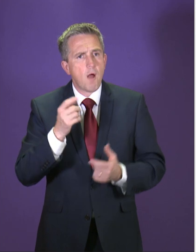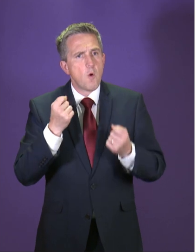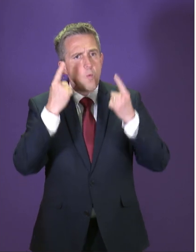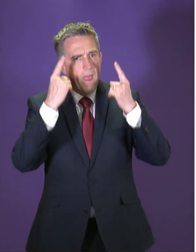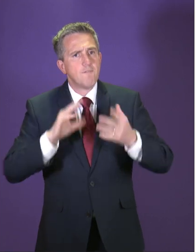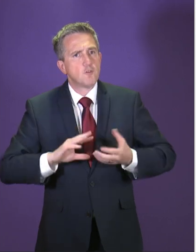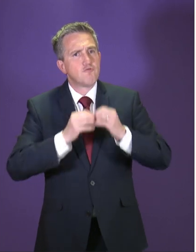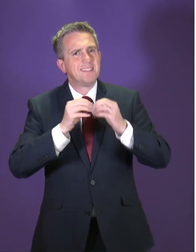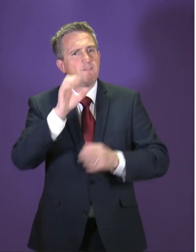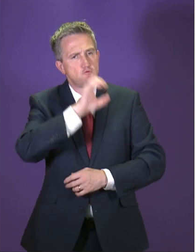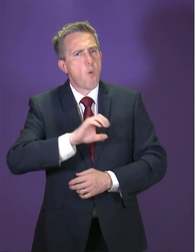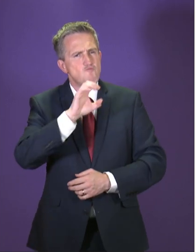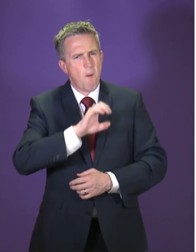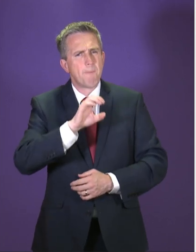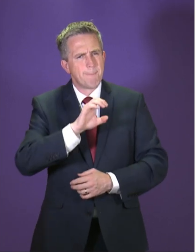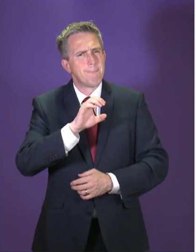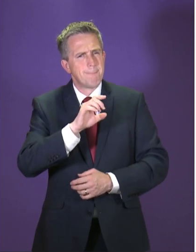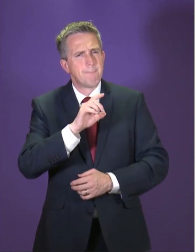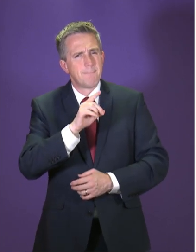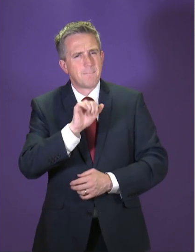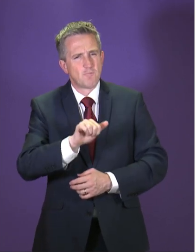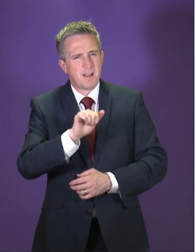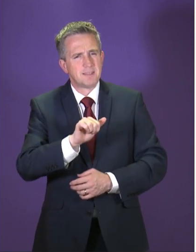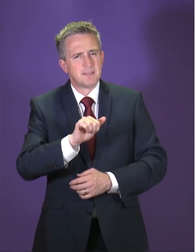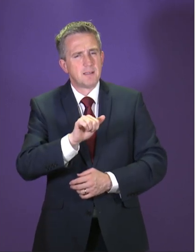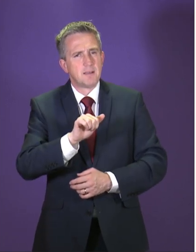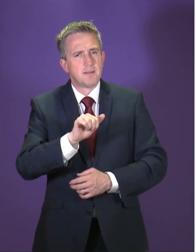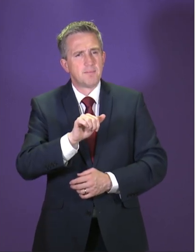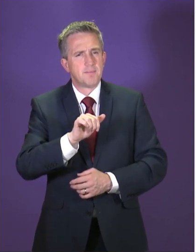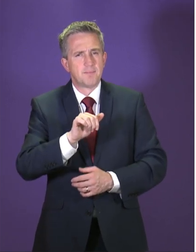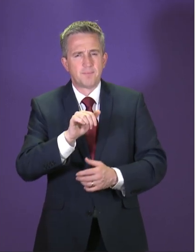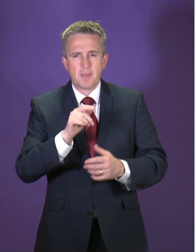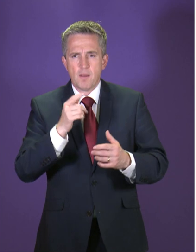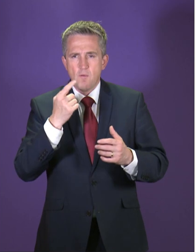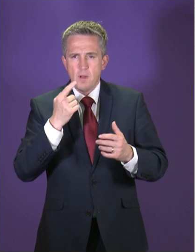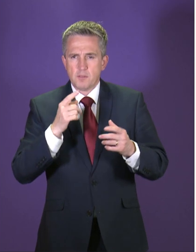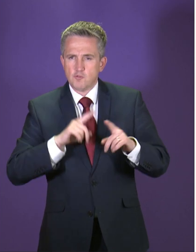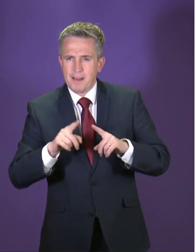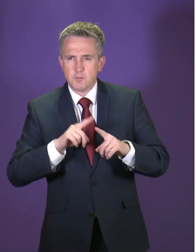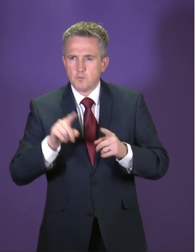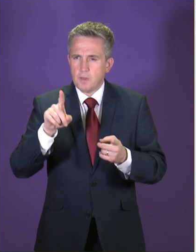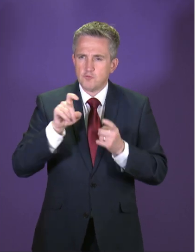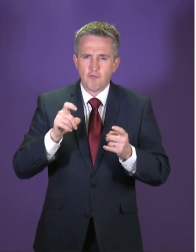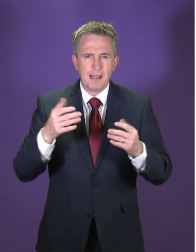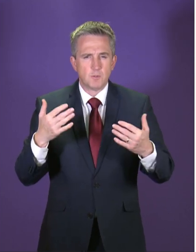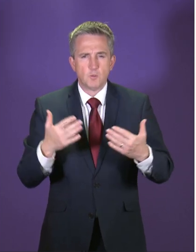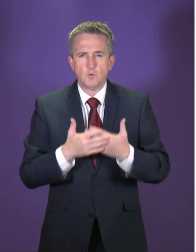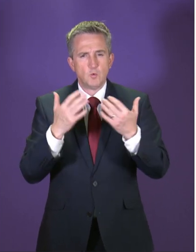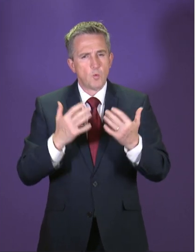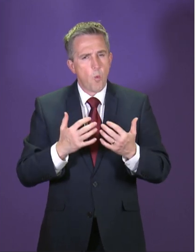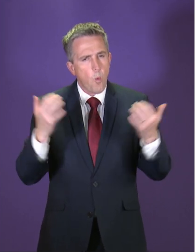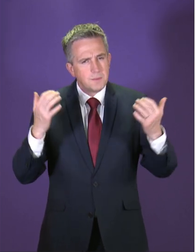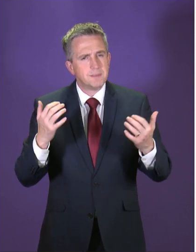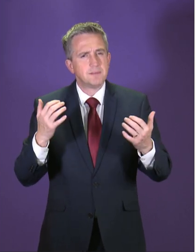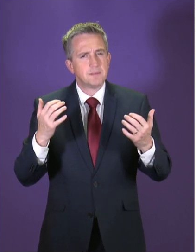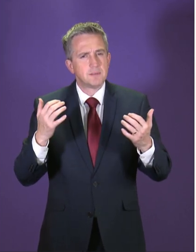Europe. The meaning for the program now is building the new audience.